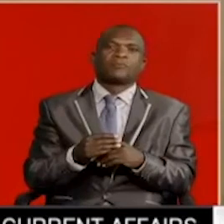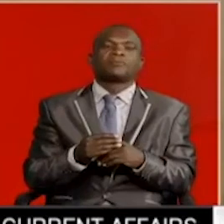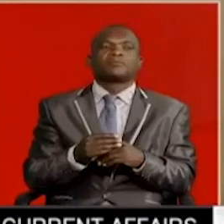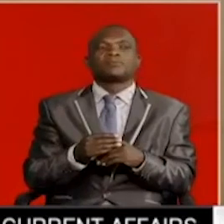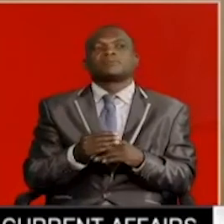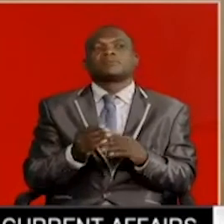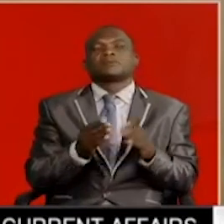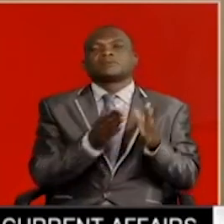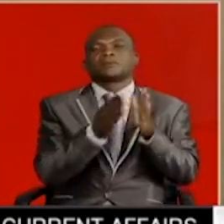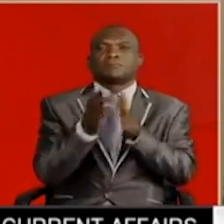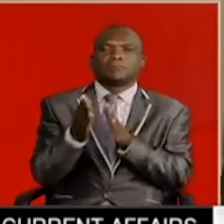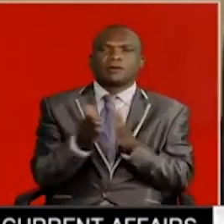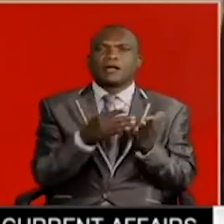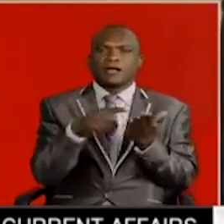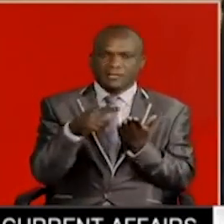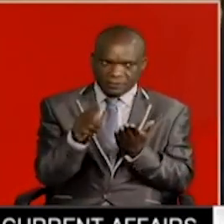Planning